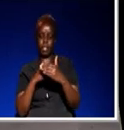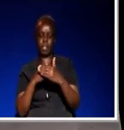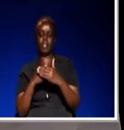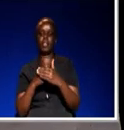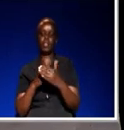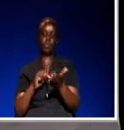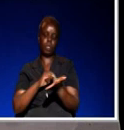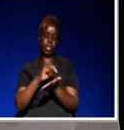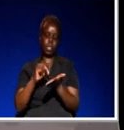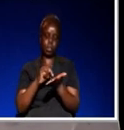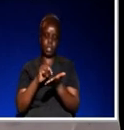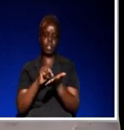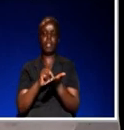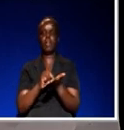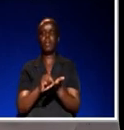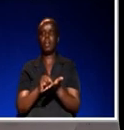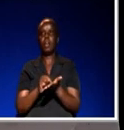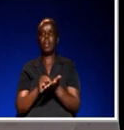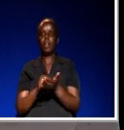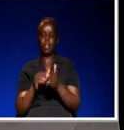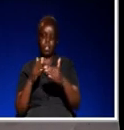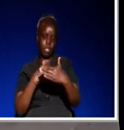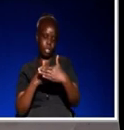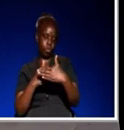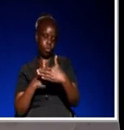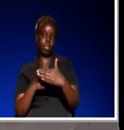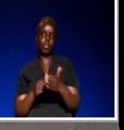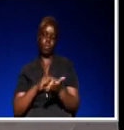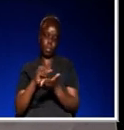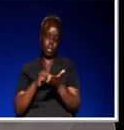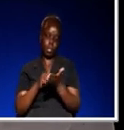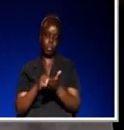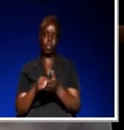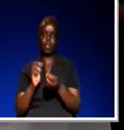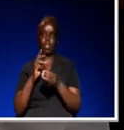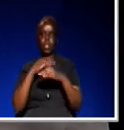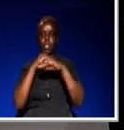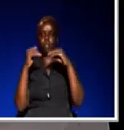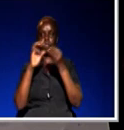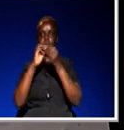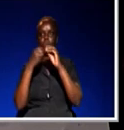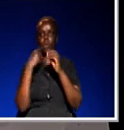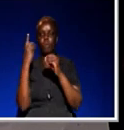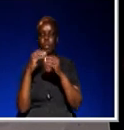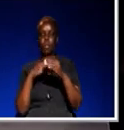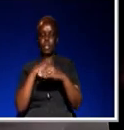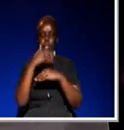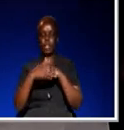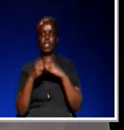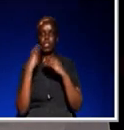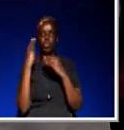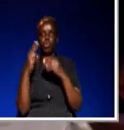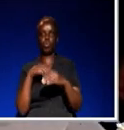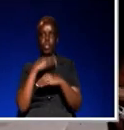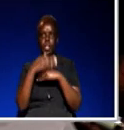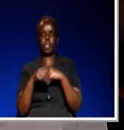the energy level that is closest to the nucleus is the energy level 1, followed by energy level 2,